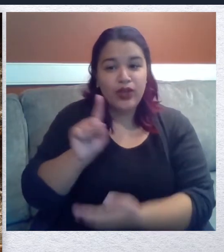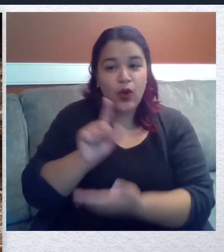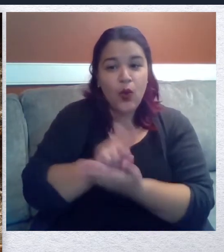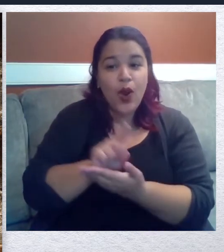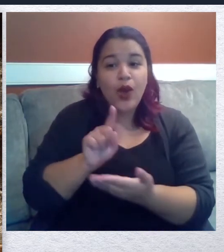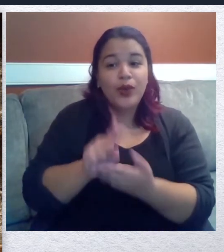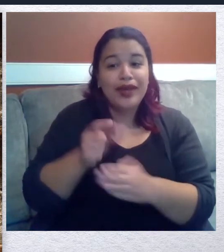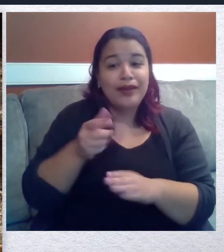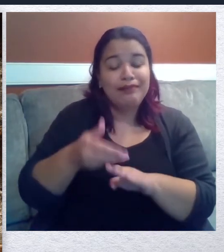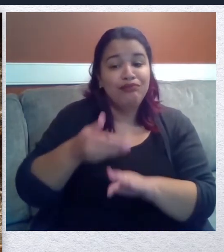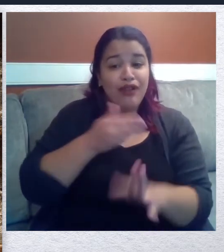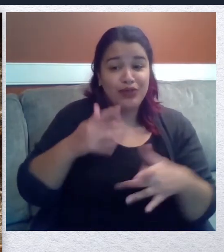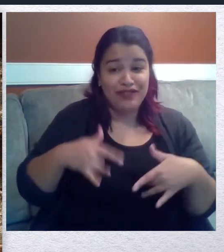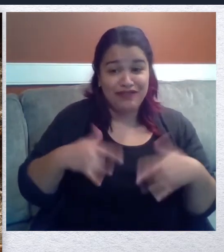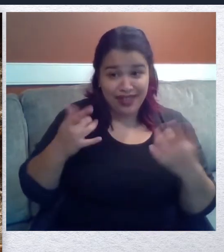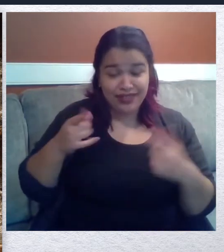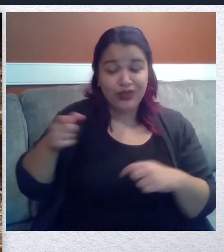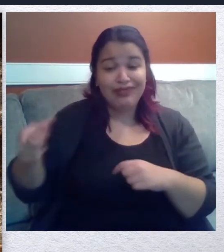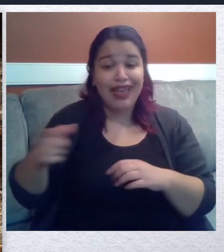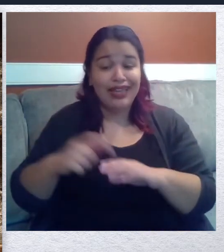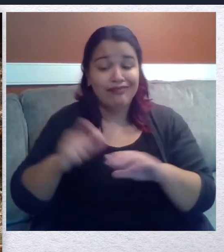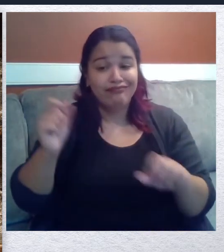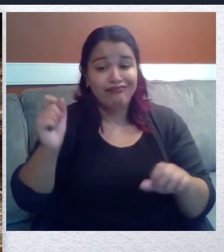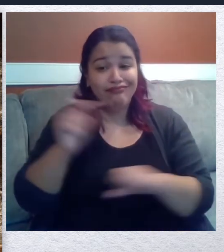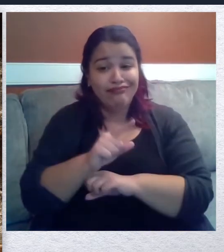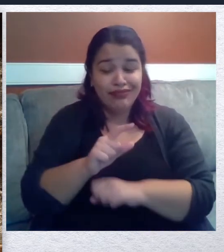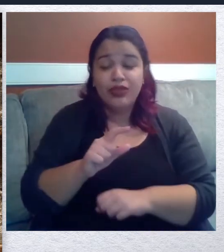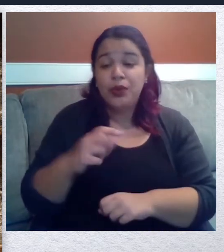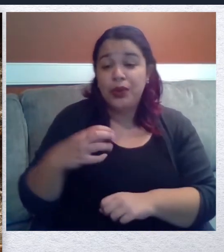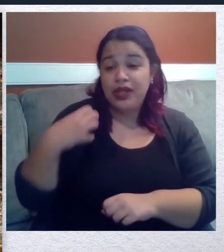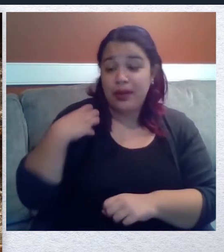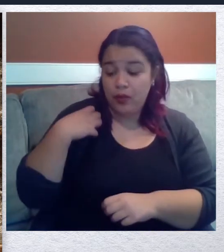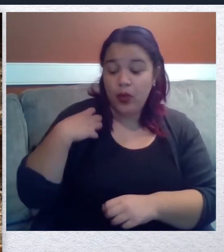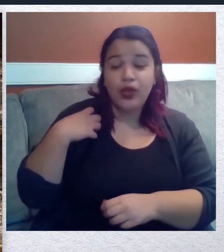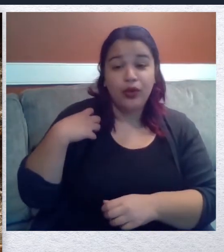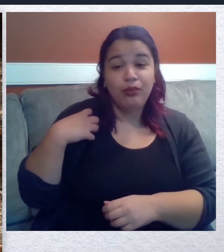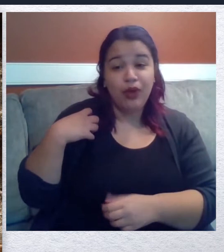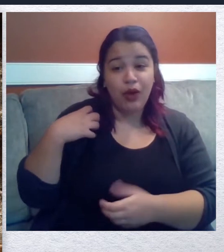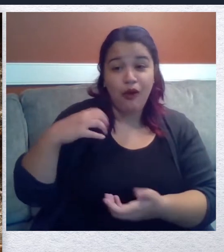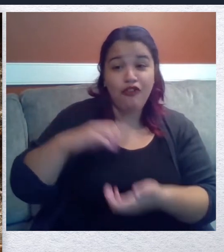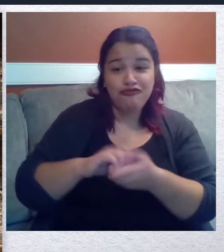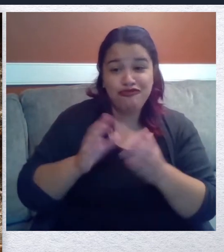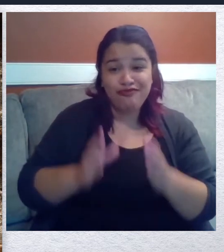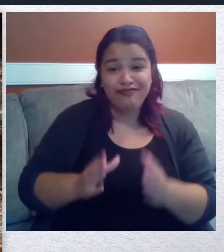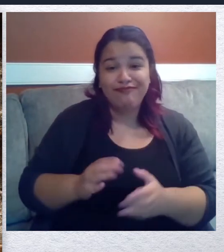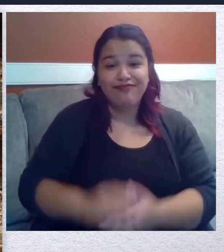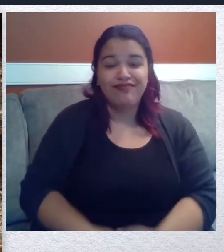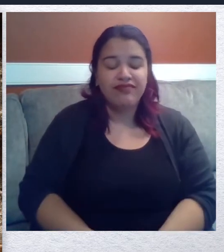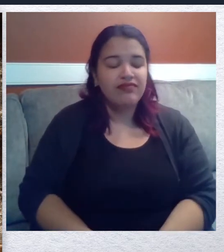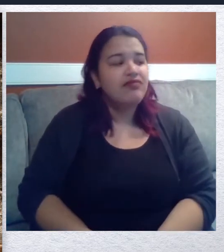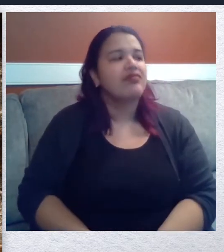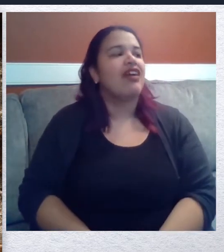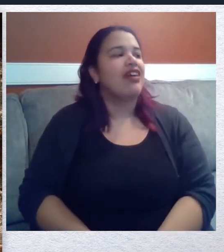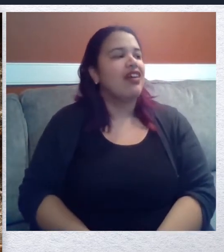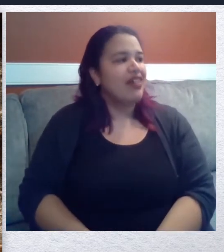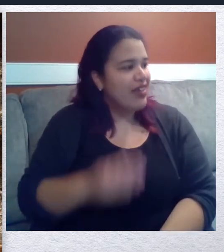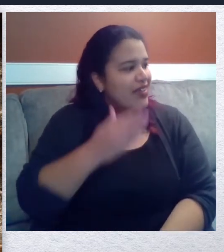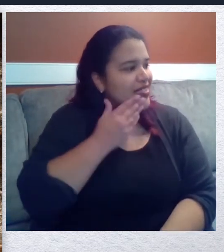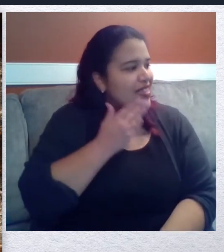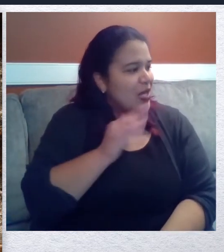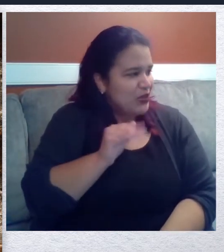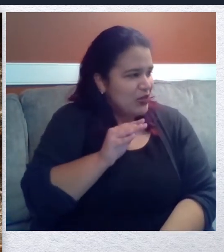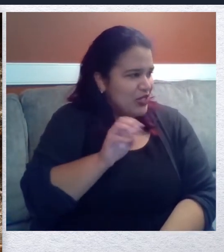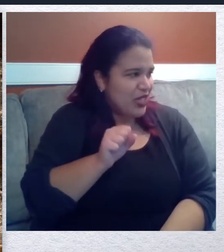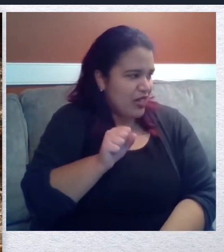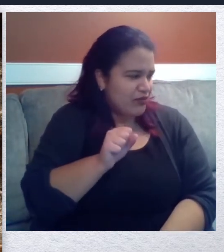forwarded to the employer partner. Thanks, James. Those are great tips for counselors and TSCs. Now, how about